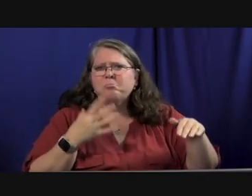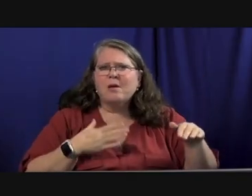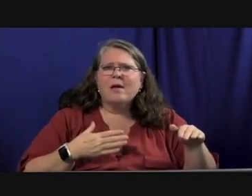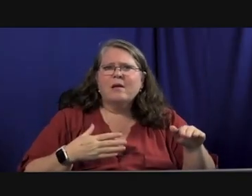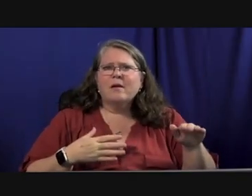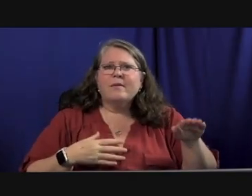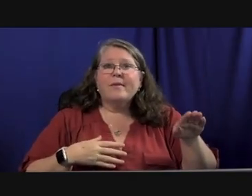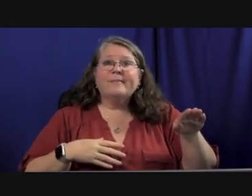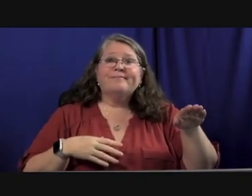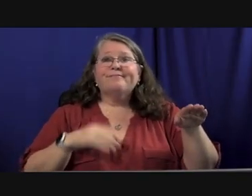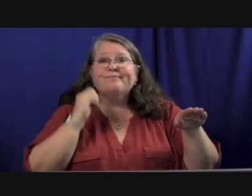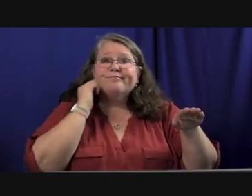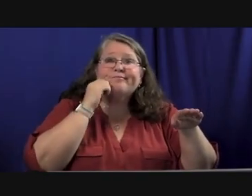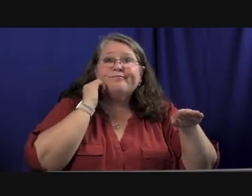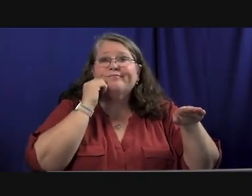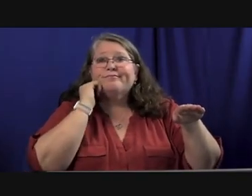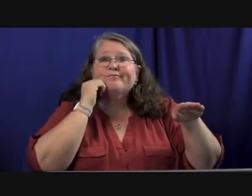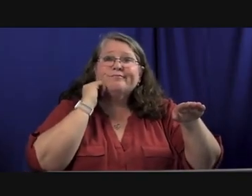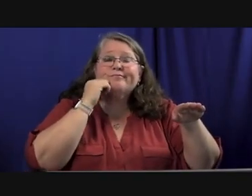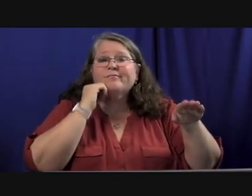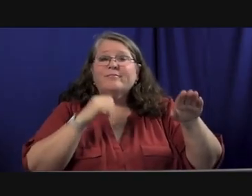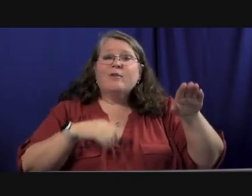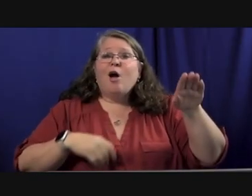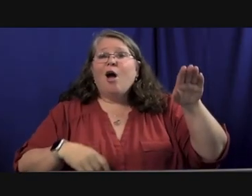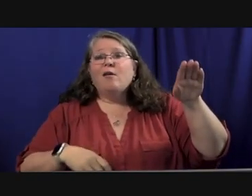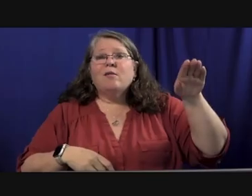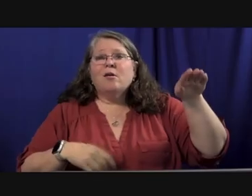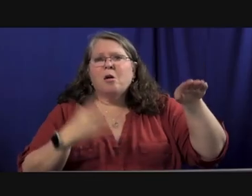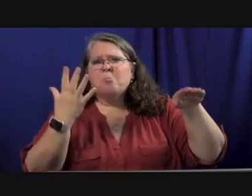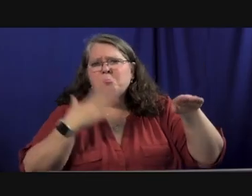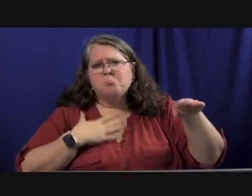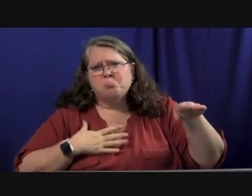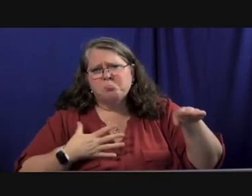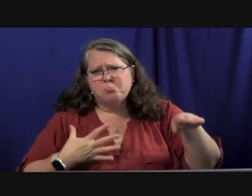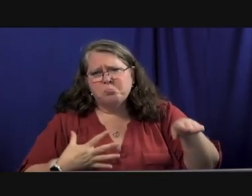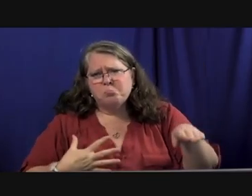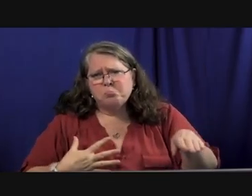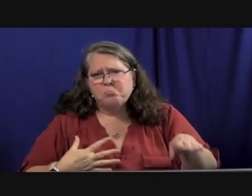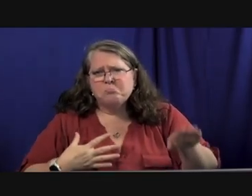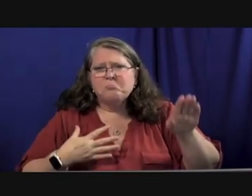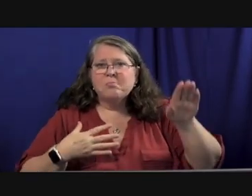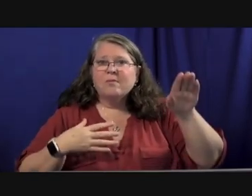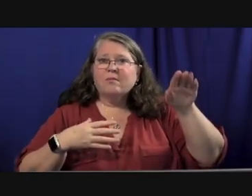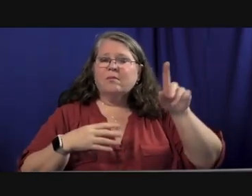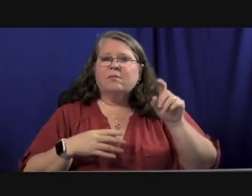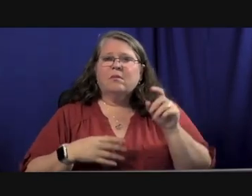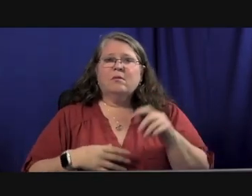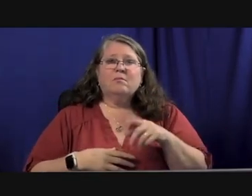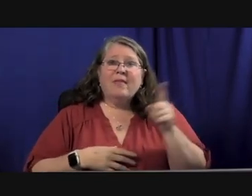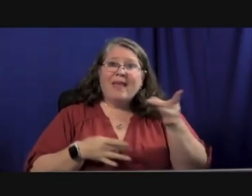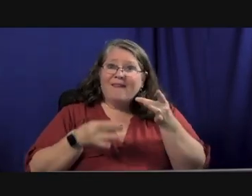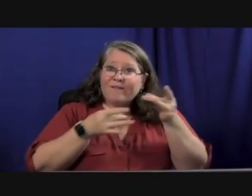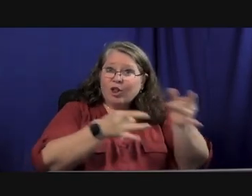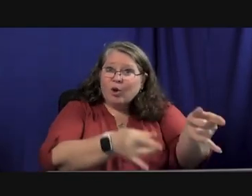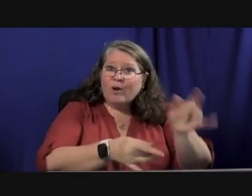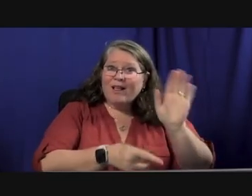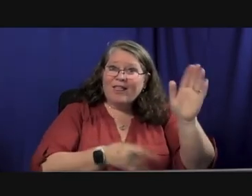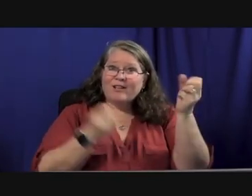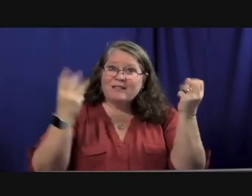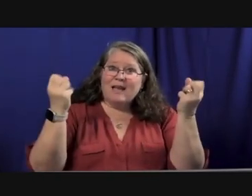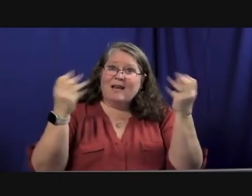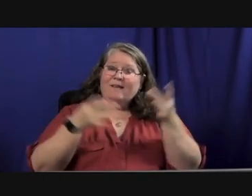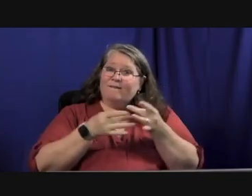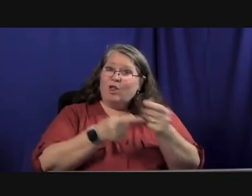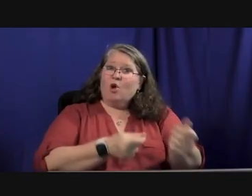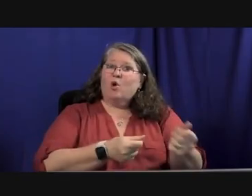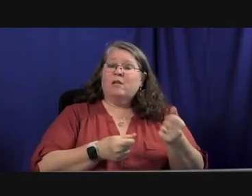emotions being high, and then maybe they're a little bit lower. So it can kind of shows the variety within the sadness and the happiness within the language,